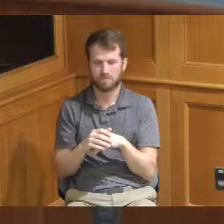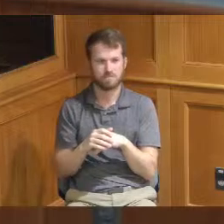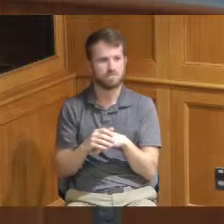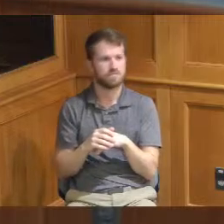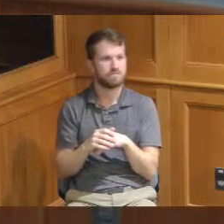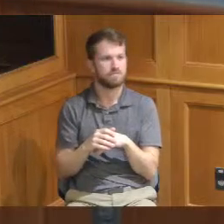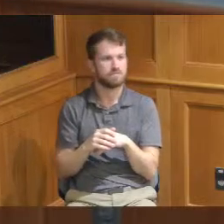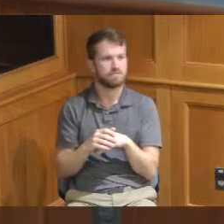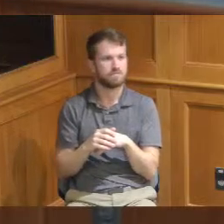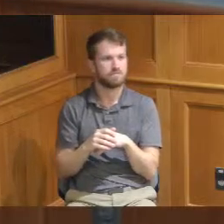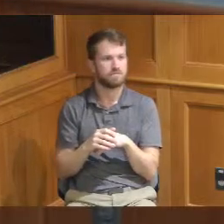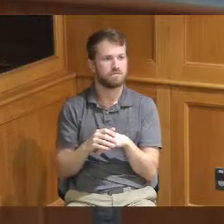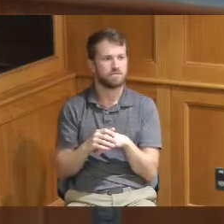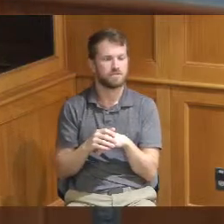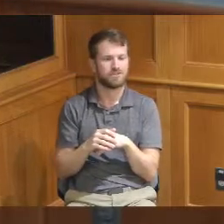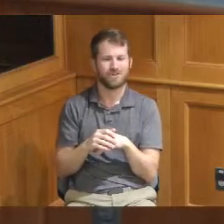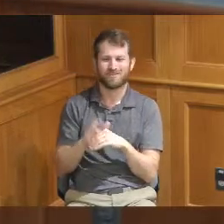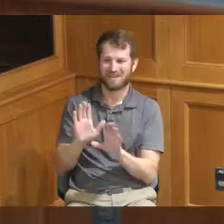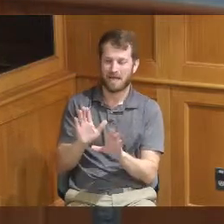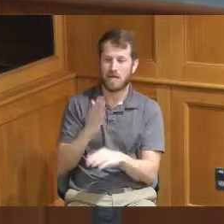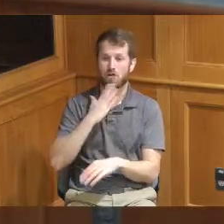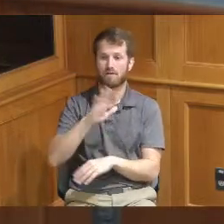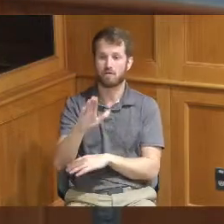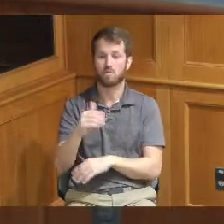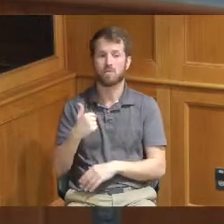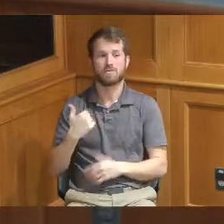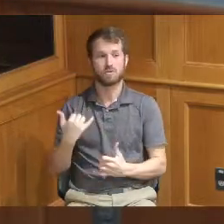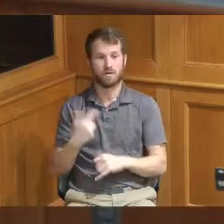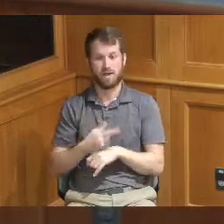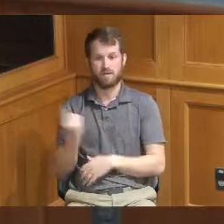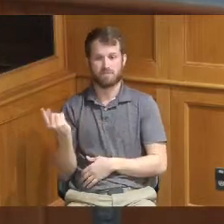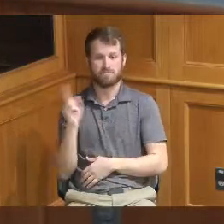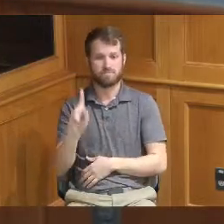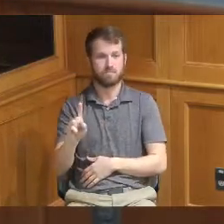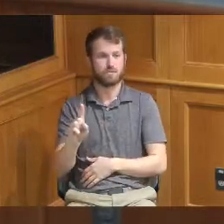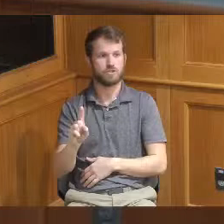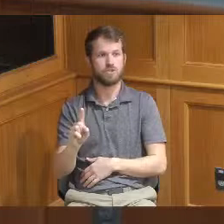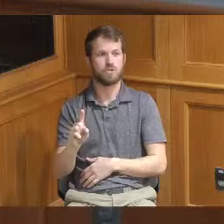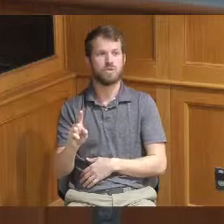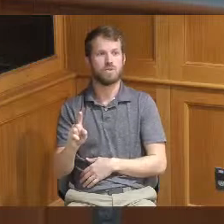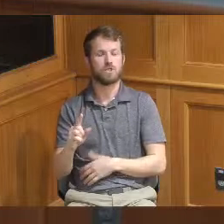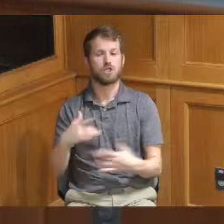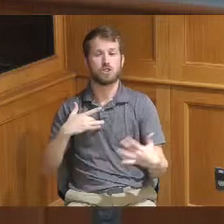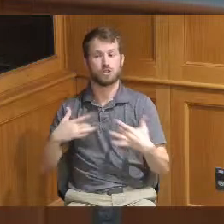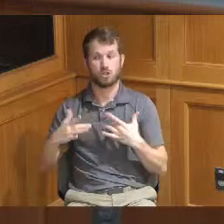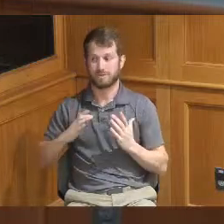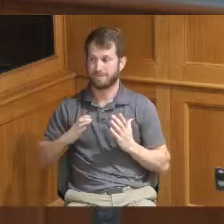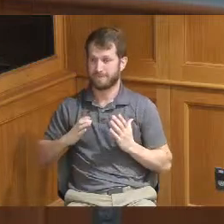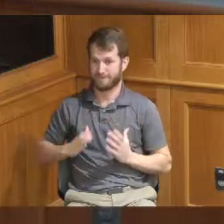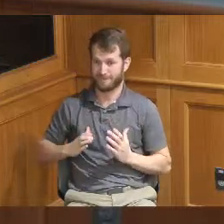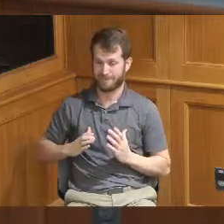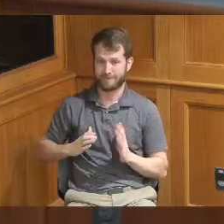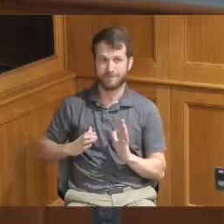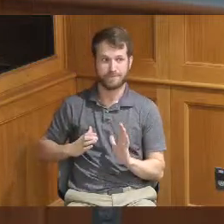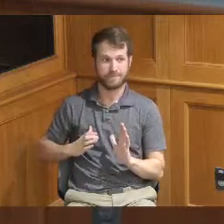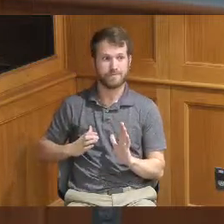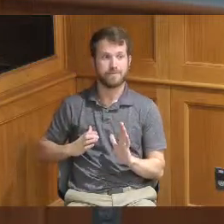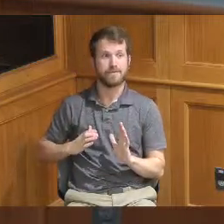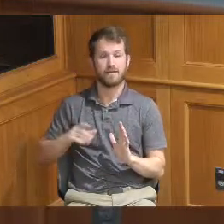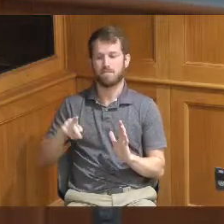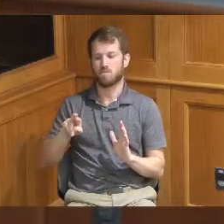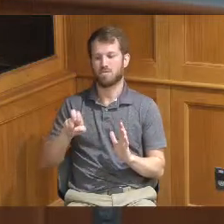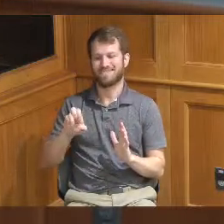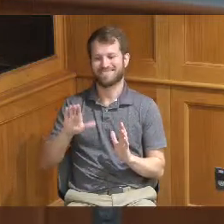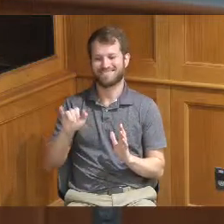Hi. Good afternoon. Good afternoon. I'm coming here today to speak as a concerned citizen and a precinct